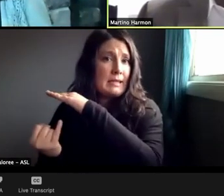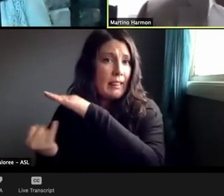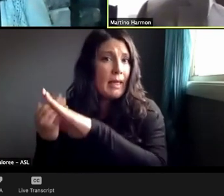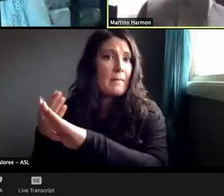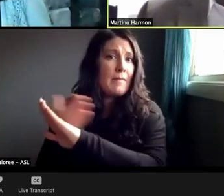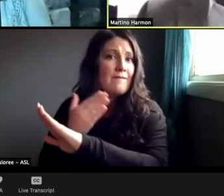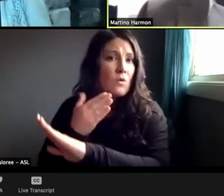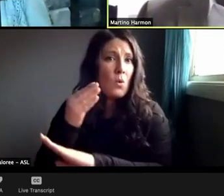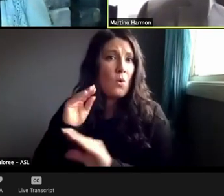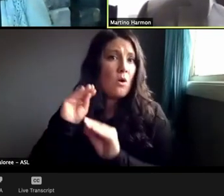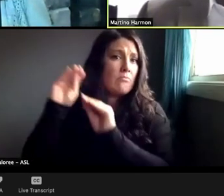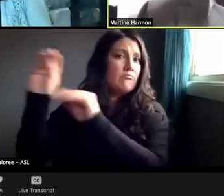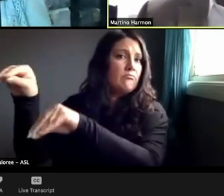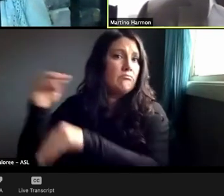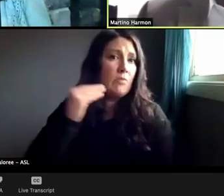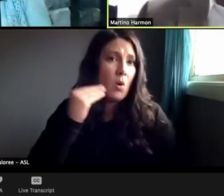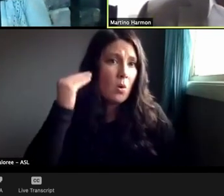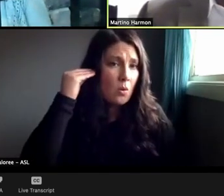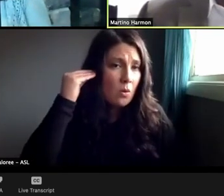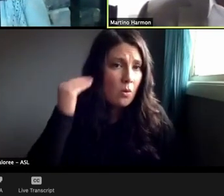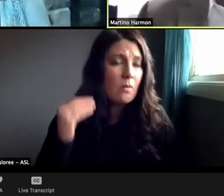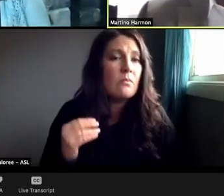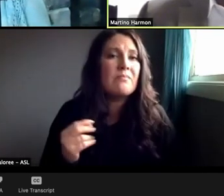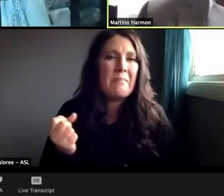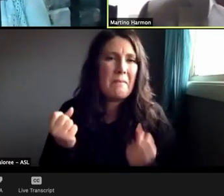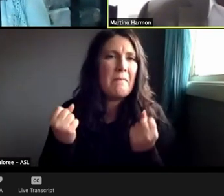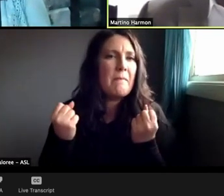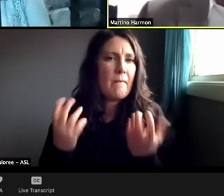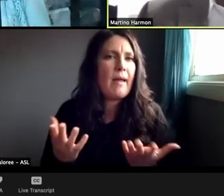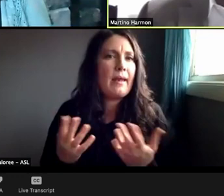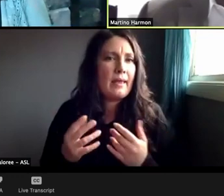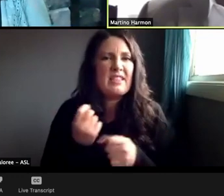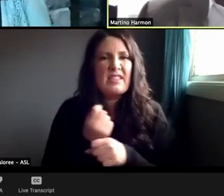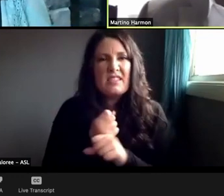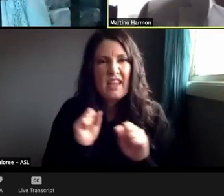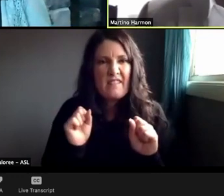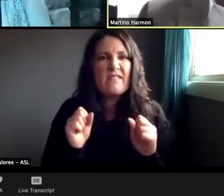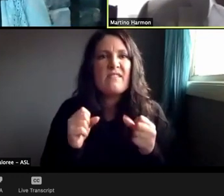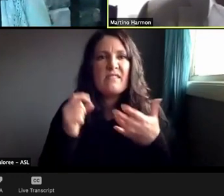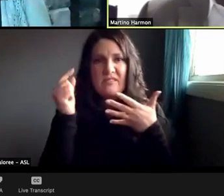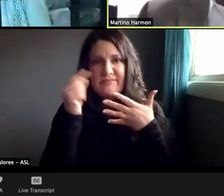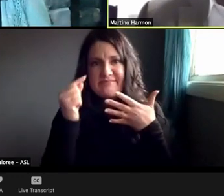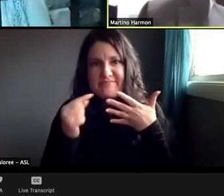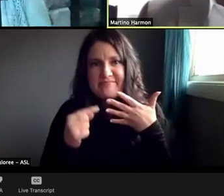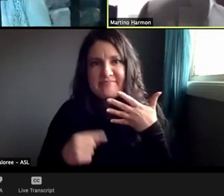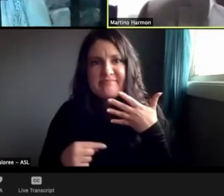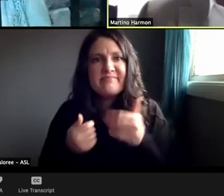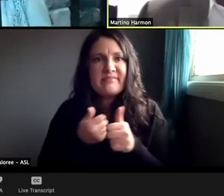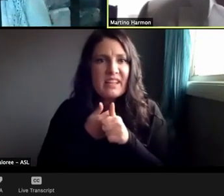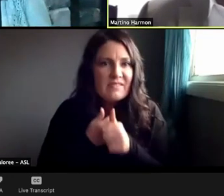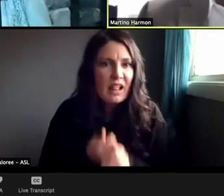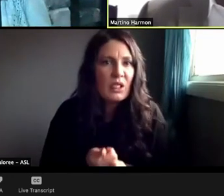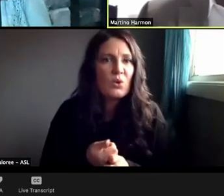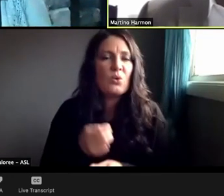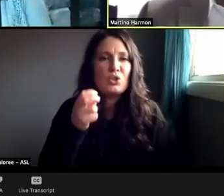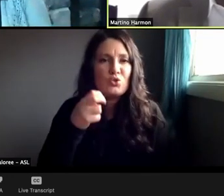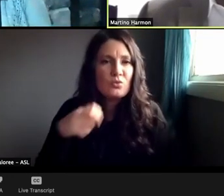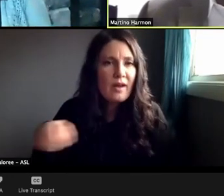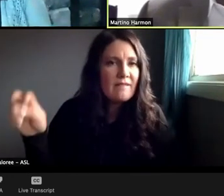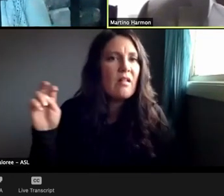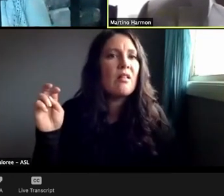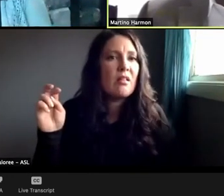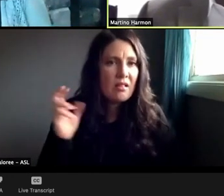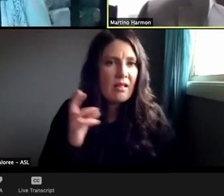home. And there are a number of safety precautions and travel guidance around traveling